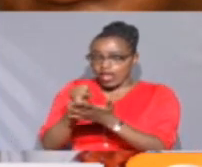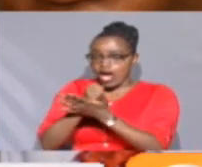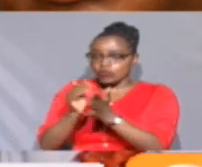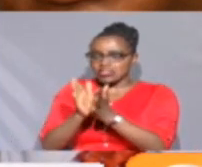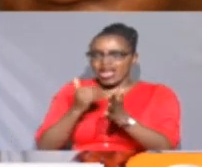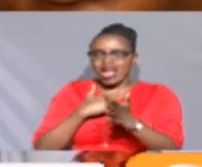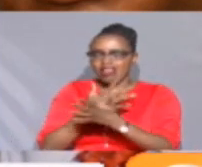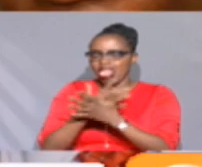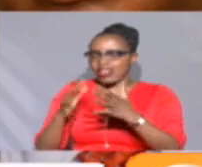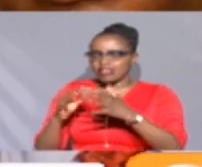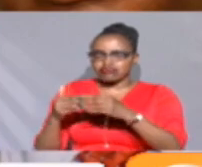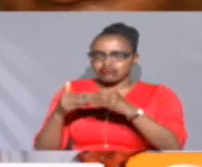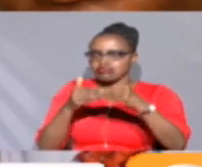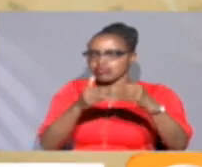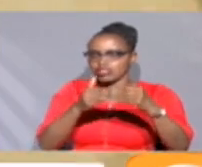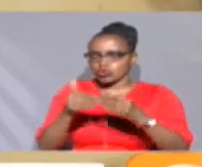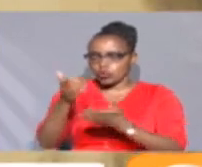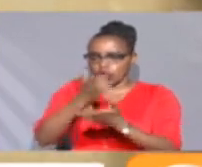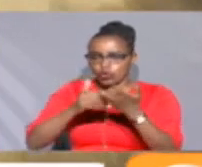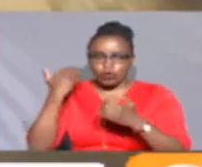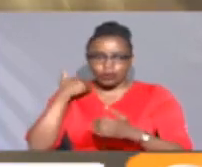found no leads to economic crimes.